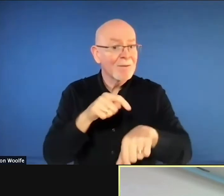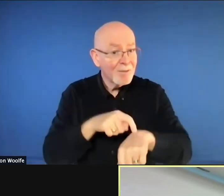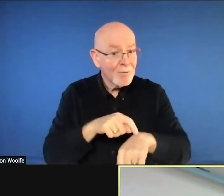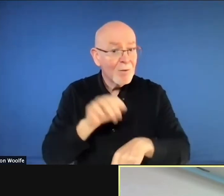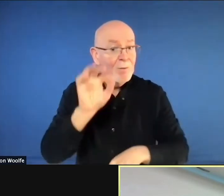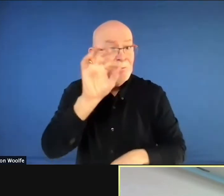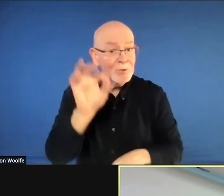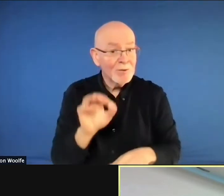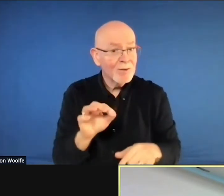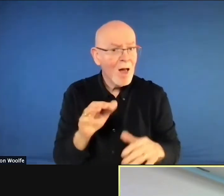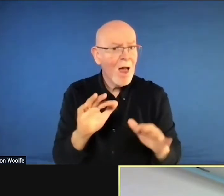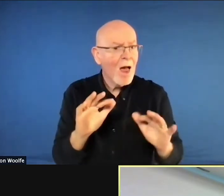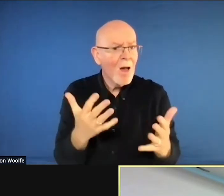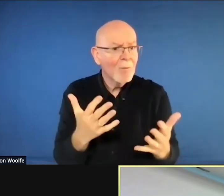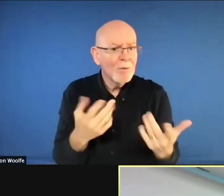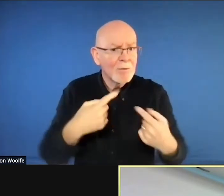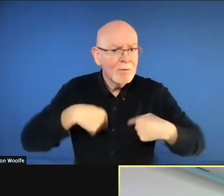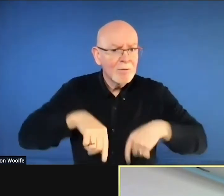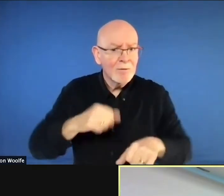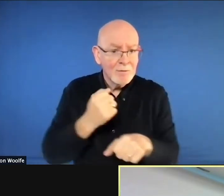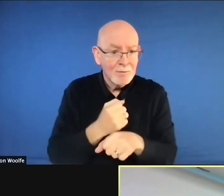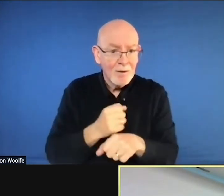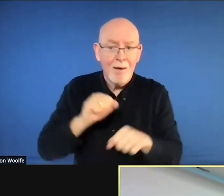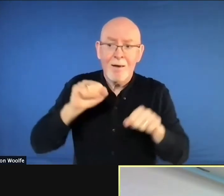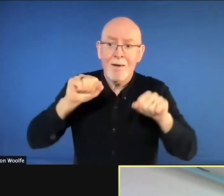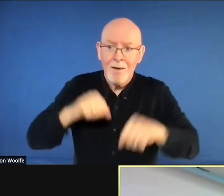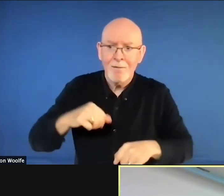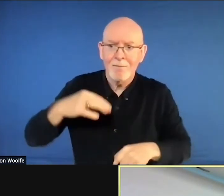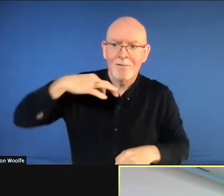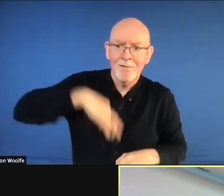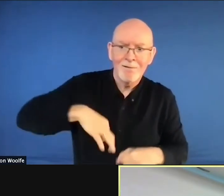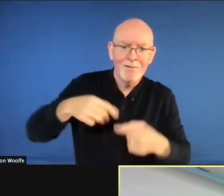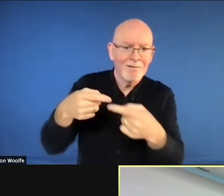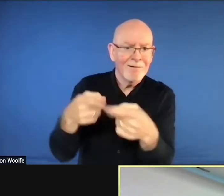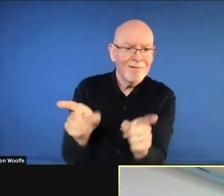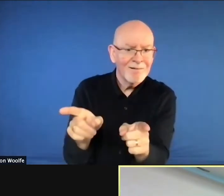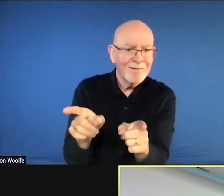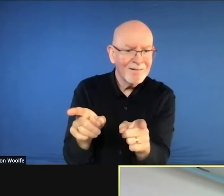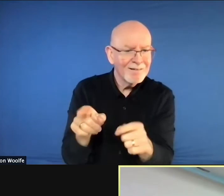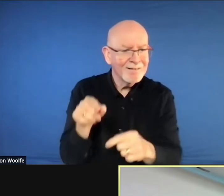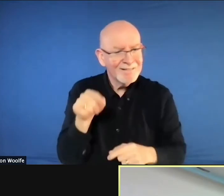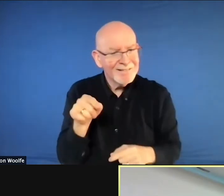the researcher. And when we are looking at this kind of